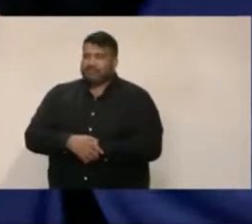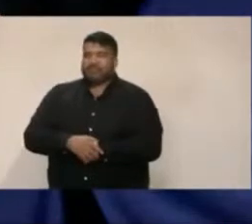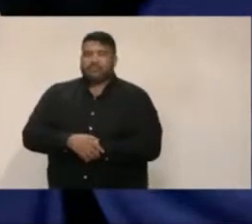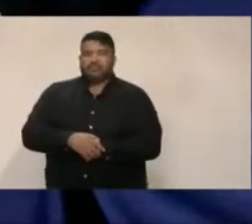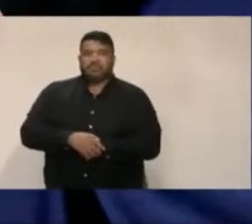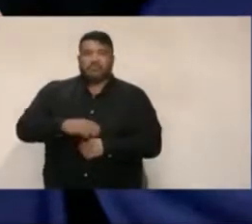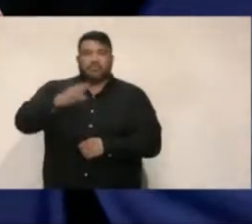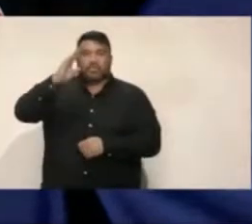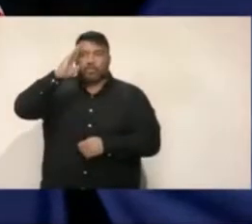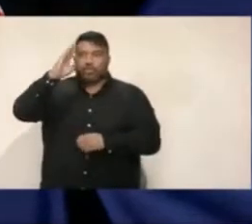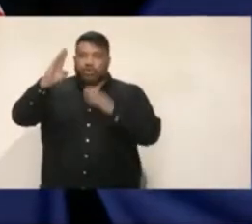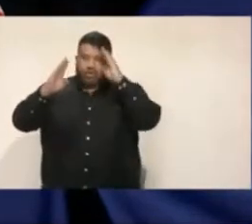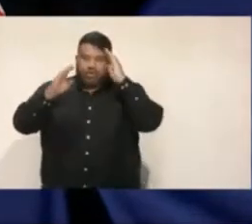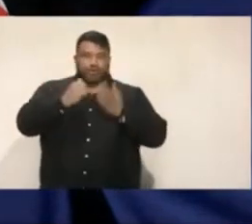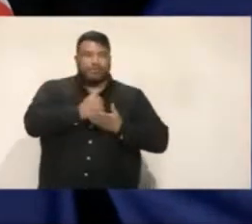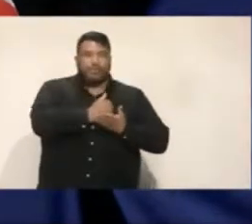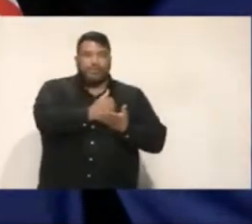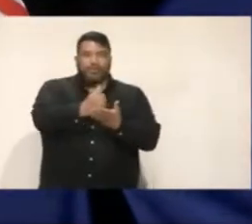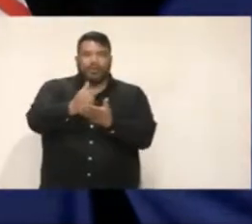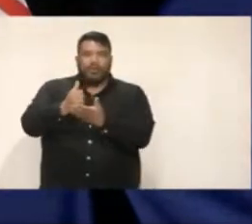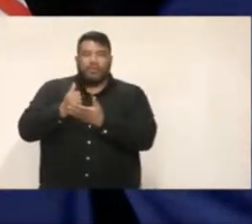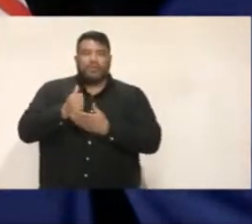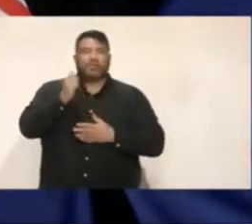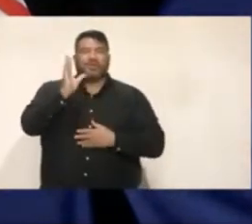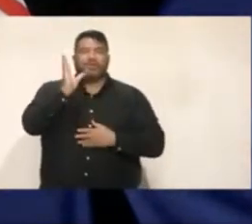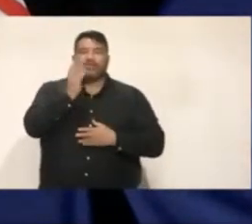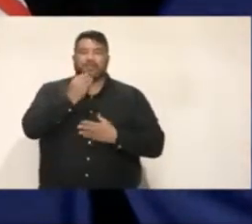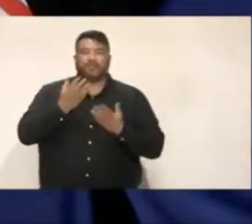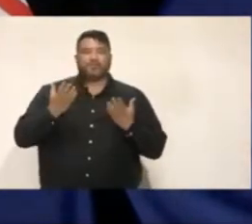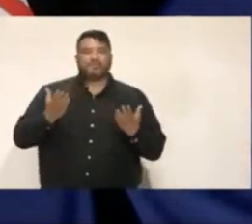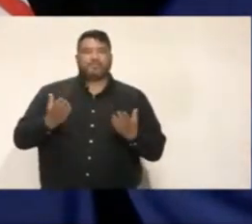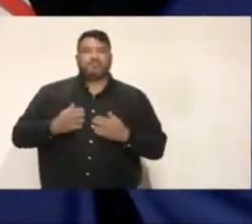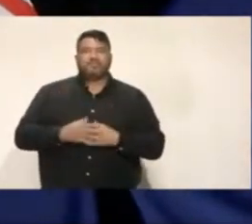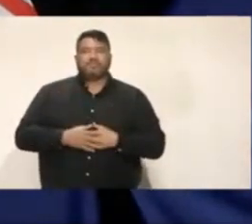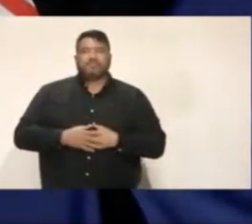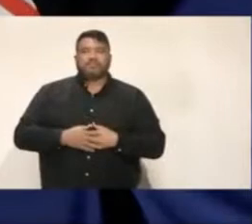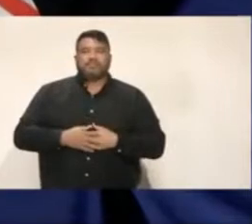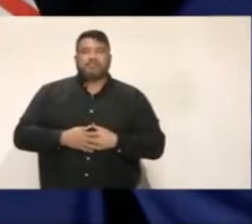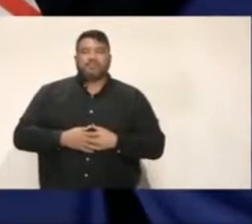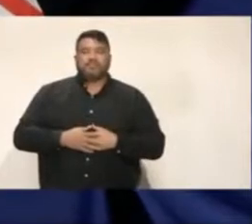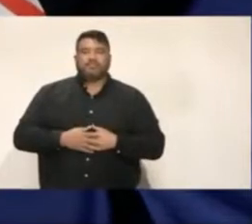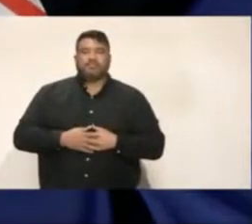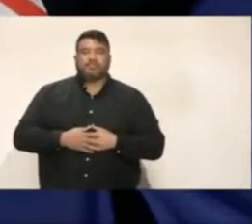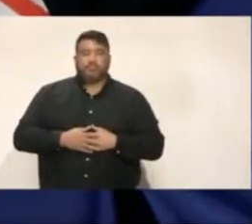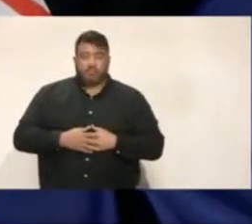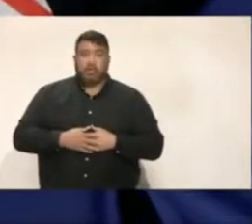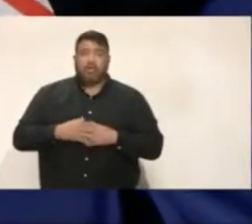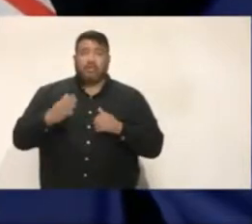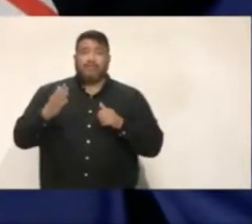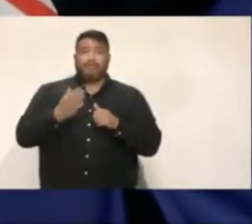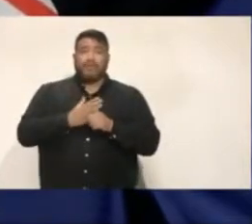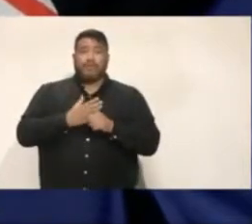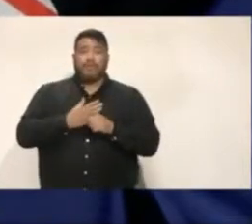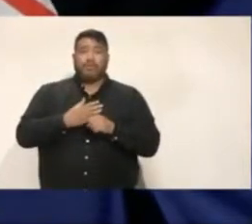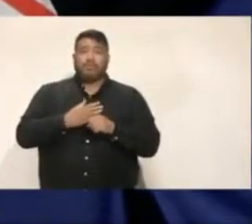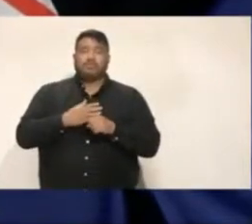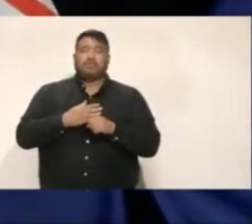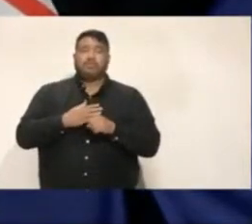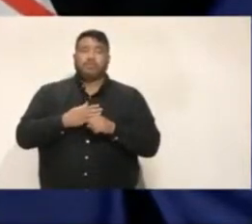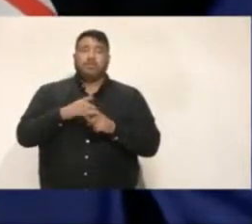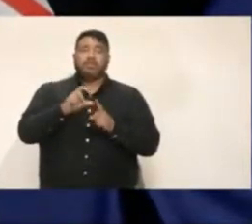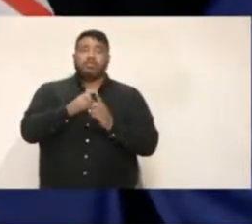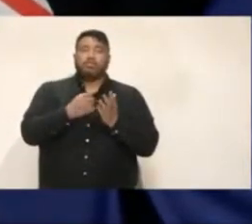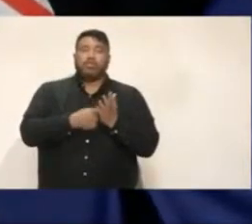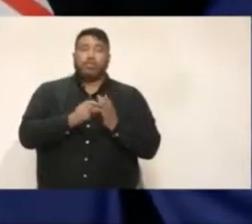Kia ora koutou katoa, good afternoon. We'll start as per usual with an update from Dr. Bloomfield and then move to an